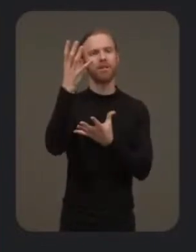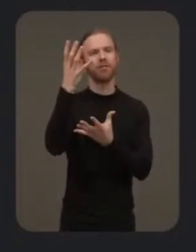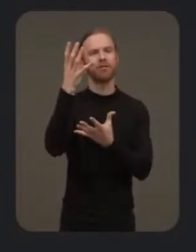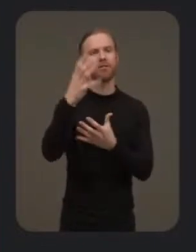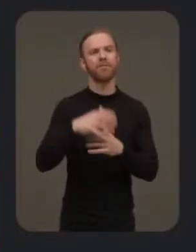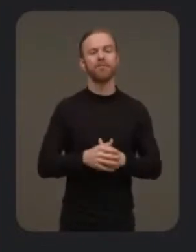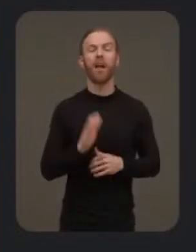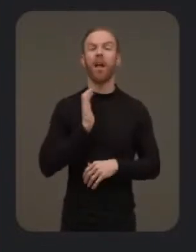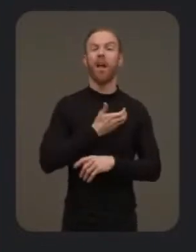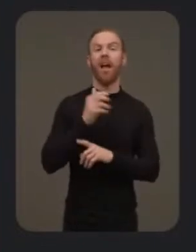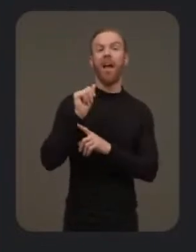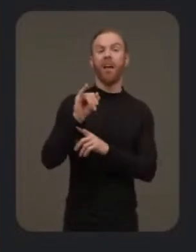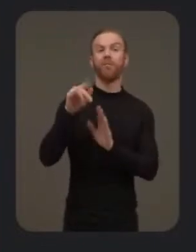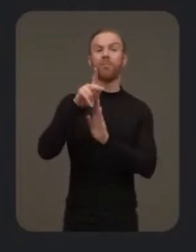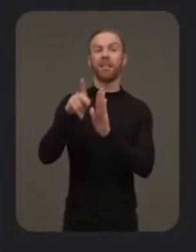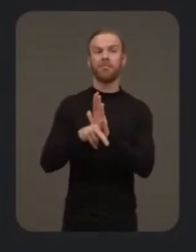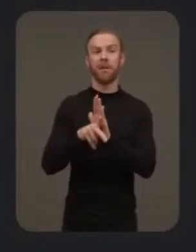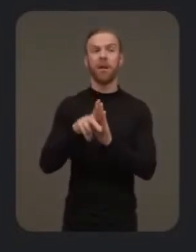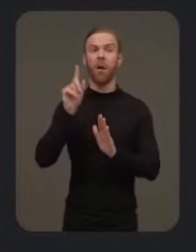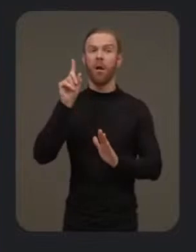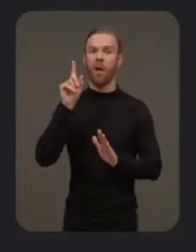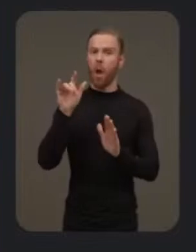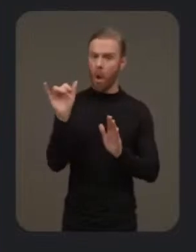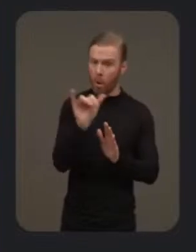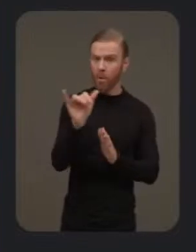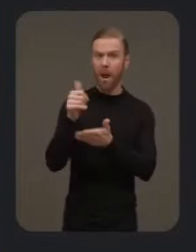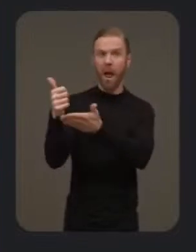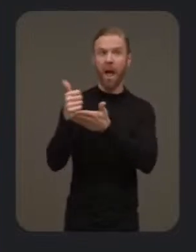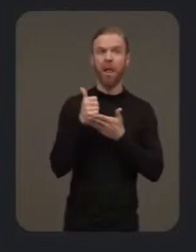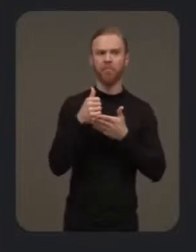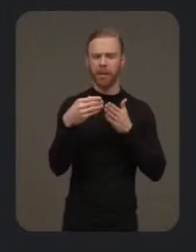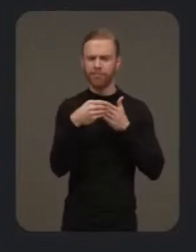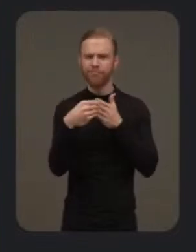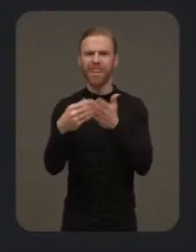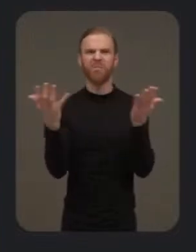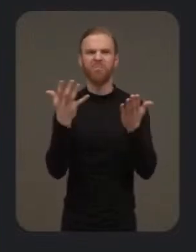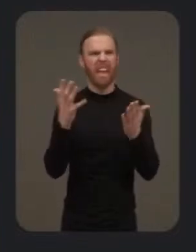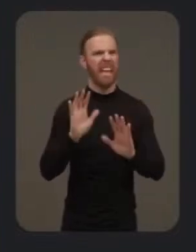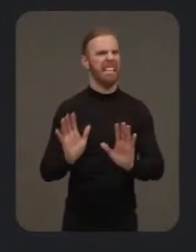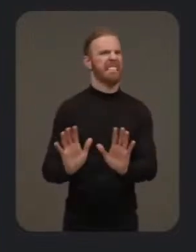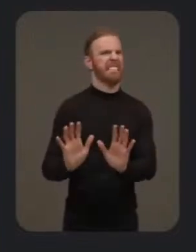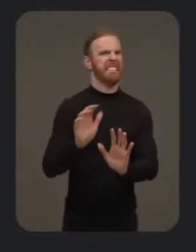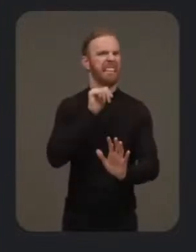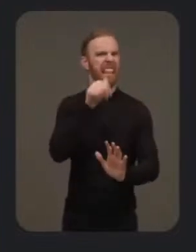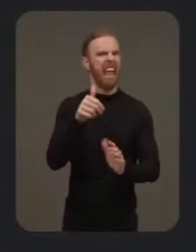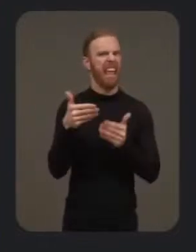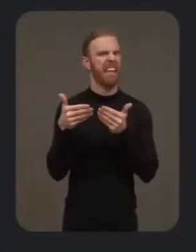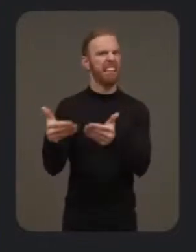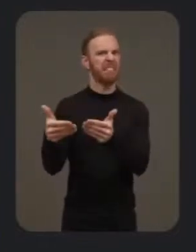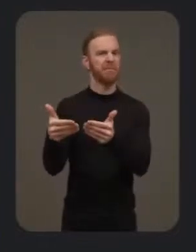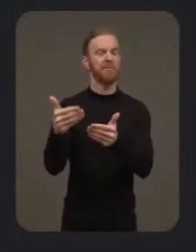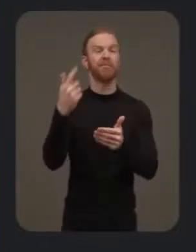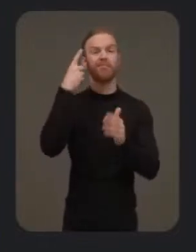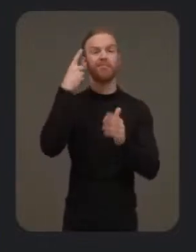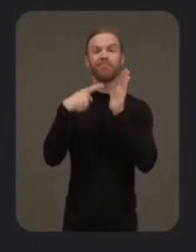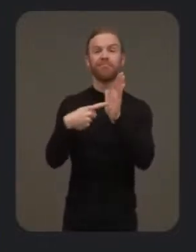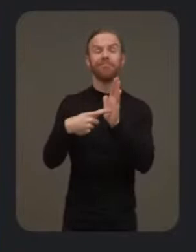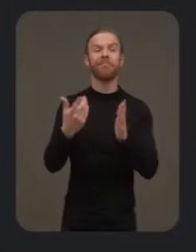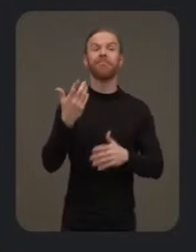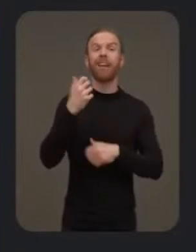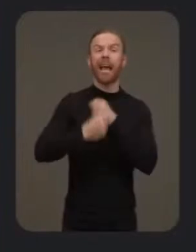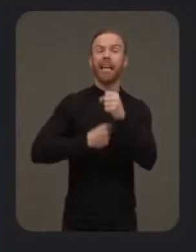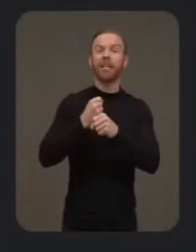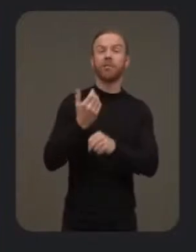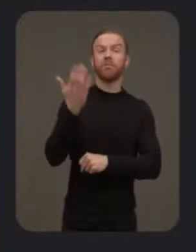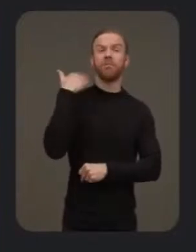Our AI principles also help guide us on what not to do. For instance, years ago,